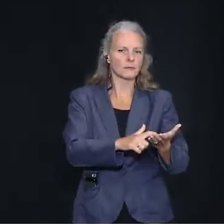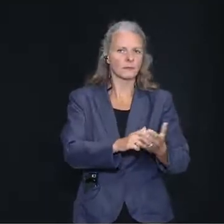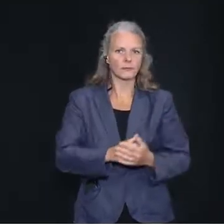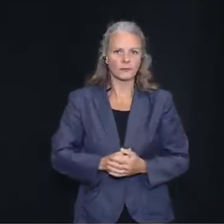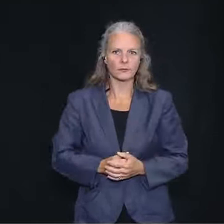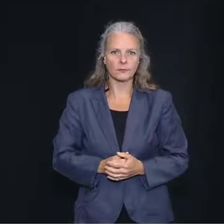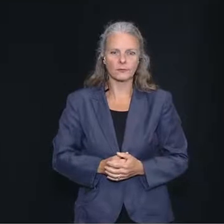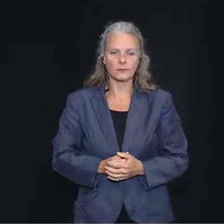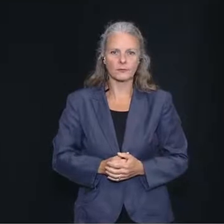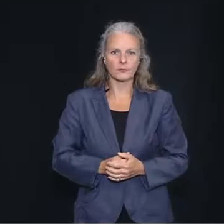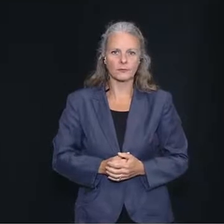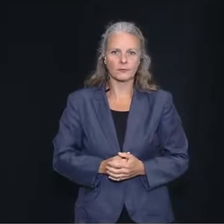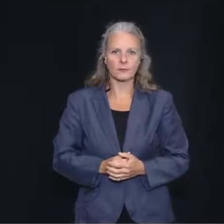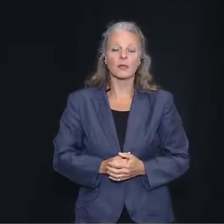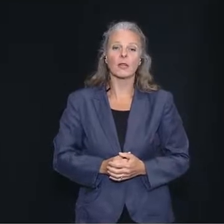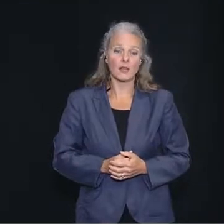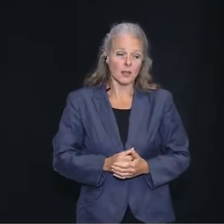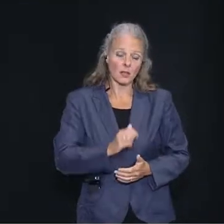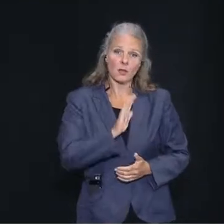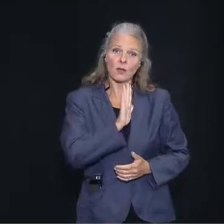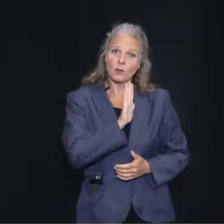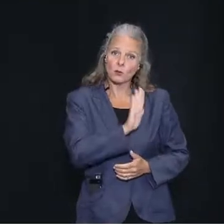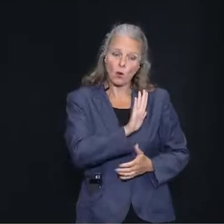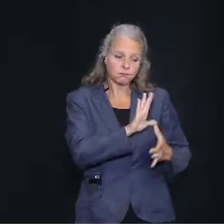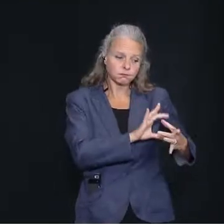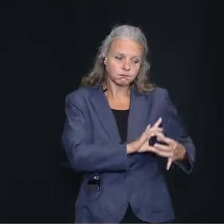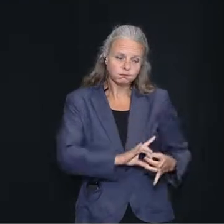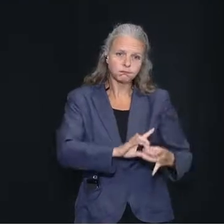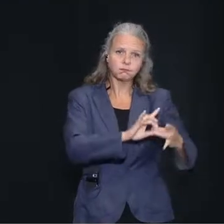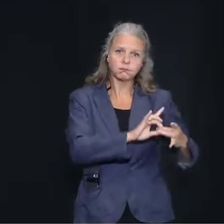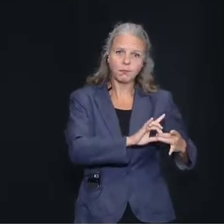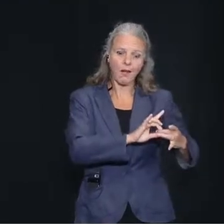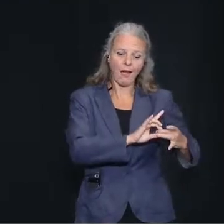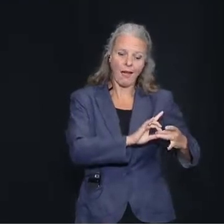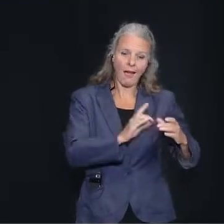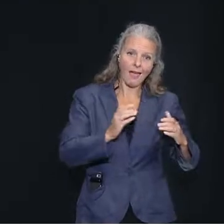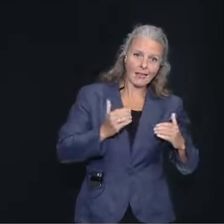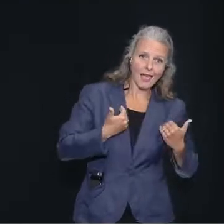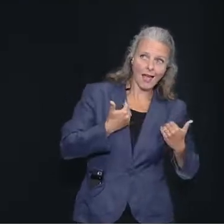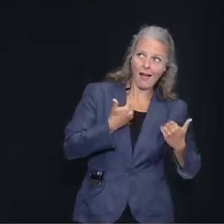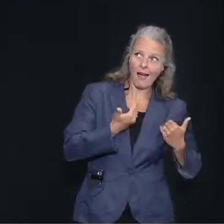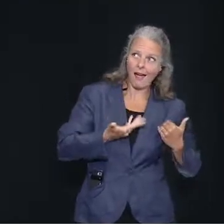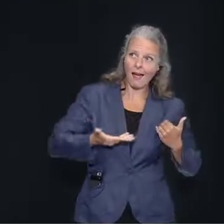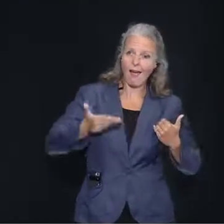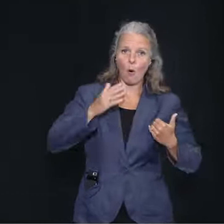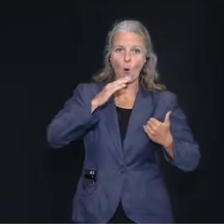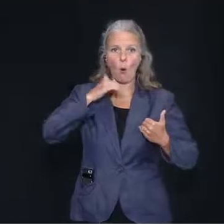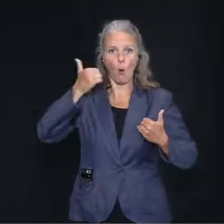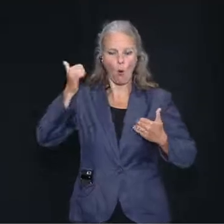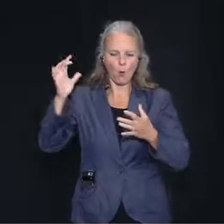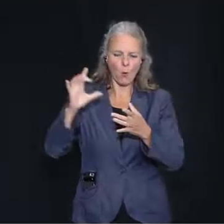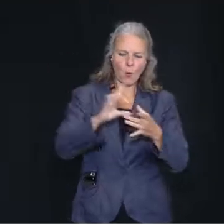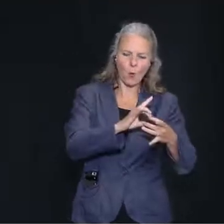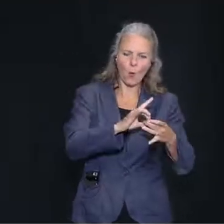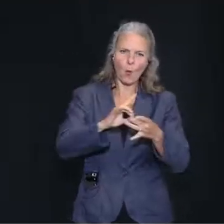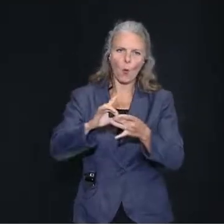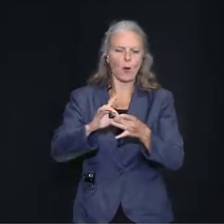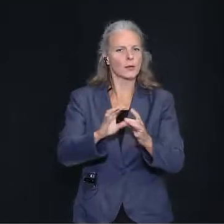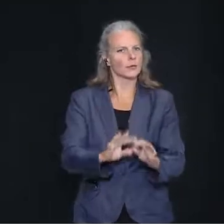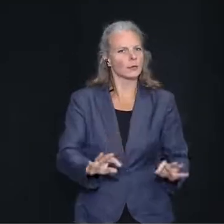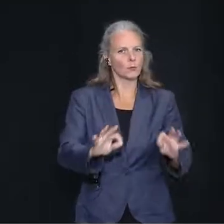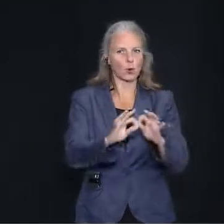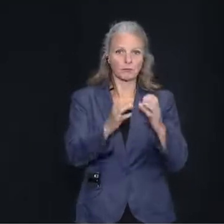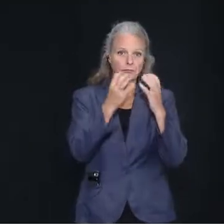How important it is to cultivate properly the bond between young and old, and to maintain a healthy